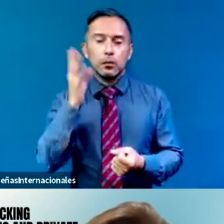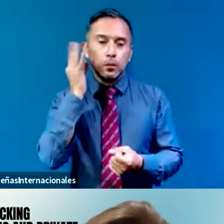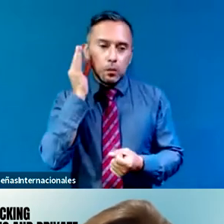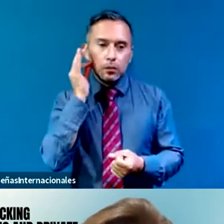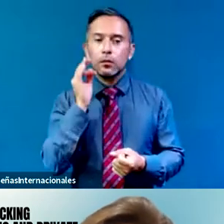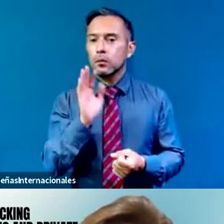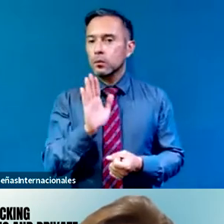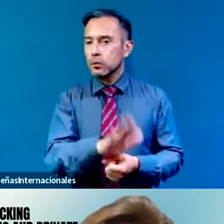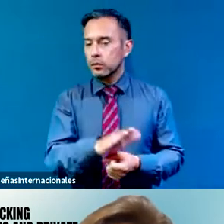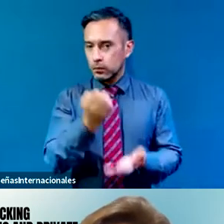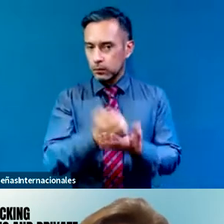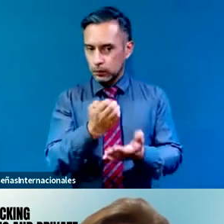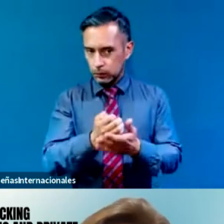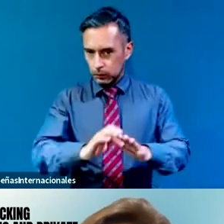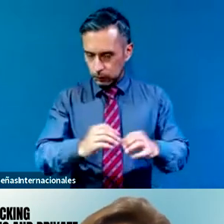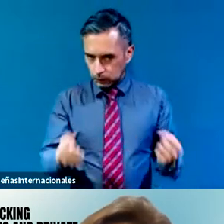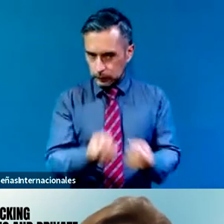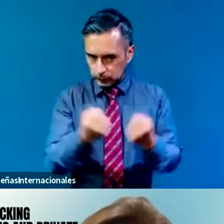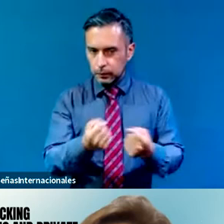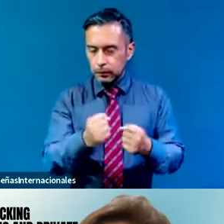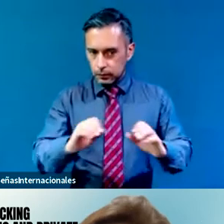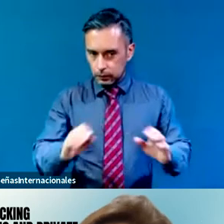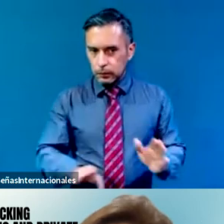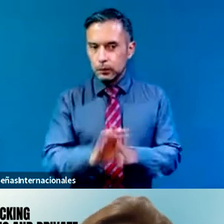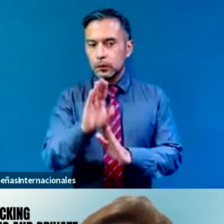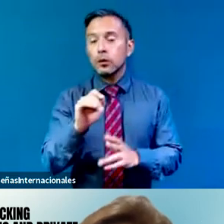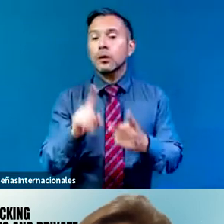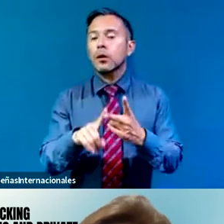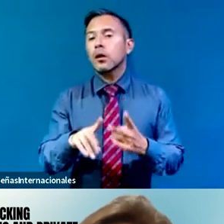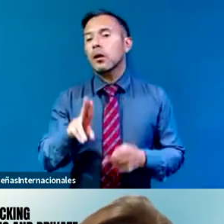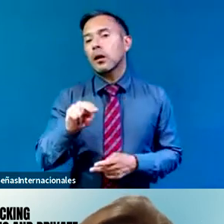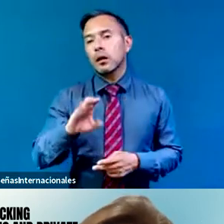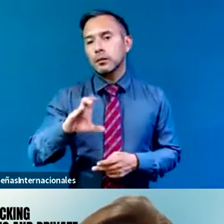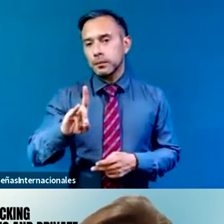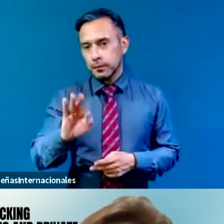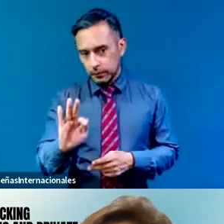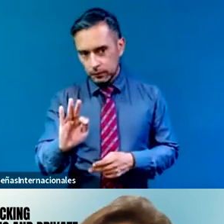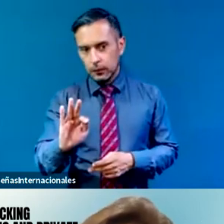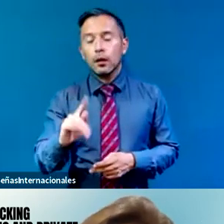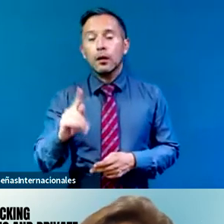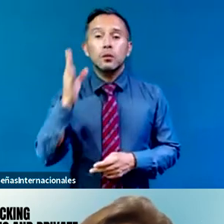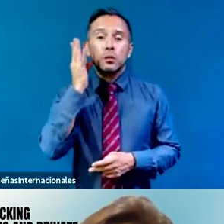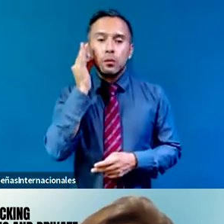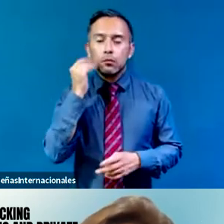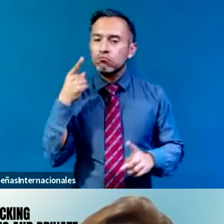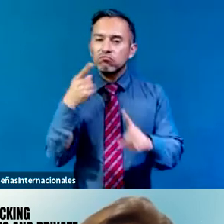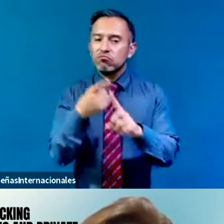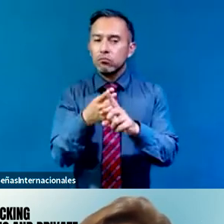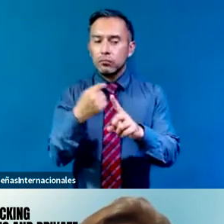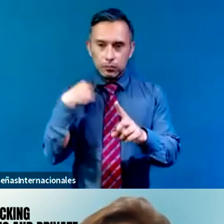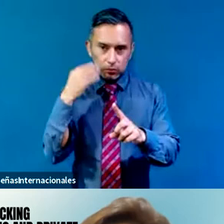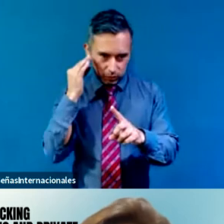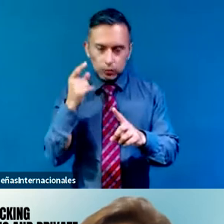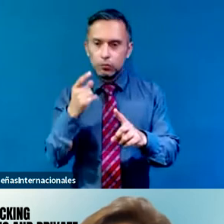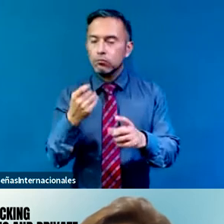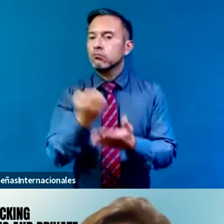Second, at UNCDF, we aim to make women builders of the digital economy so that they can contribute to the